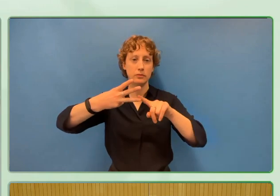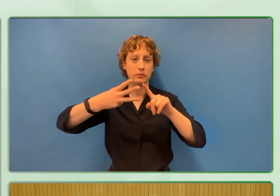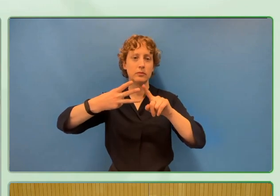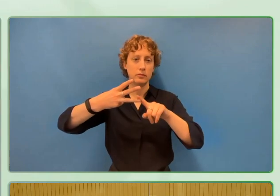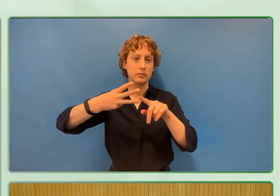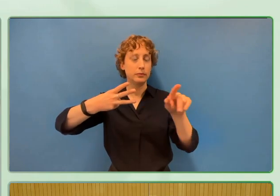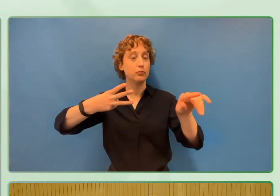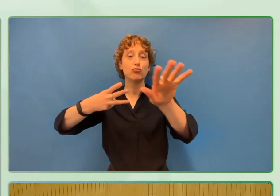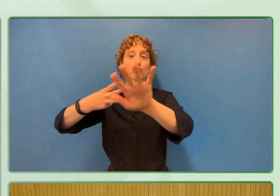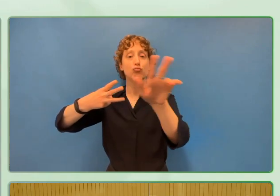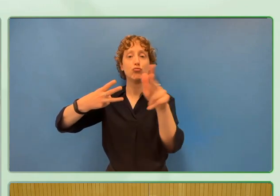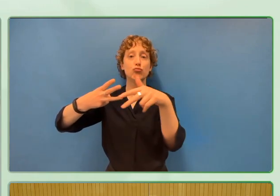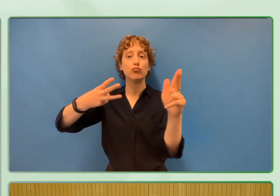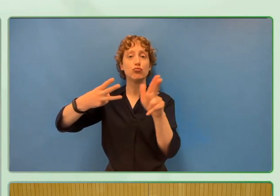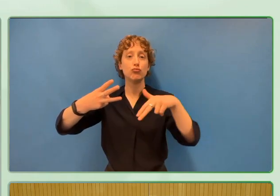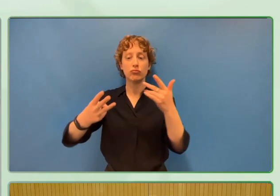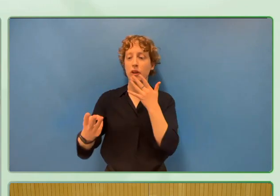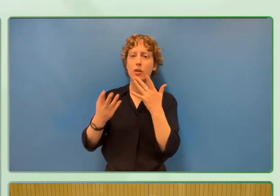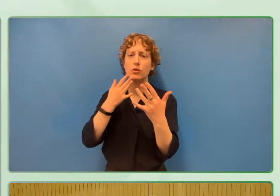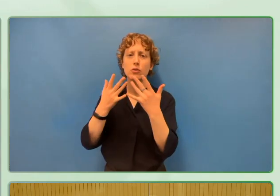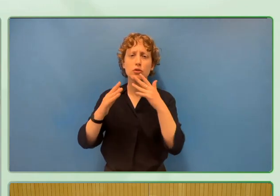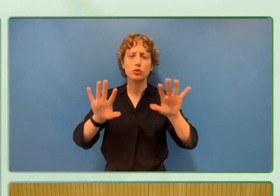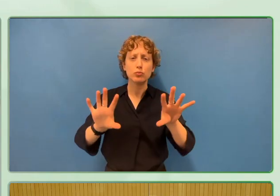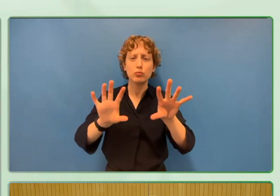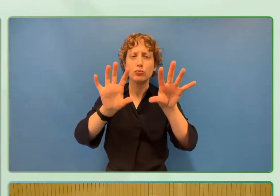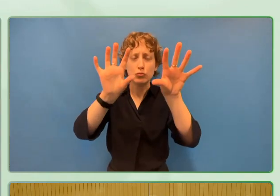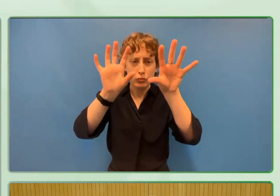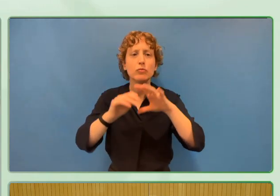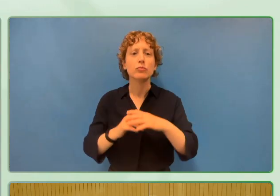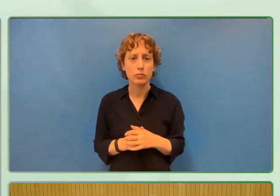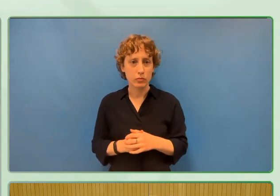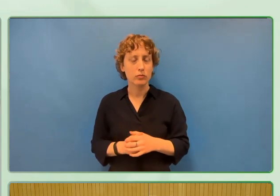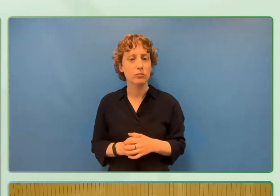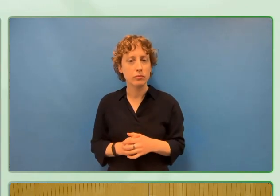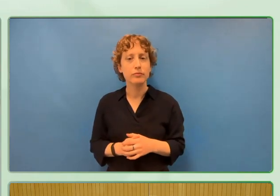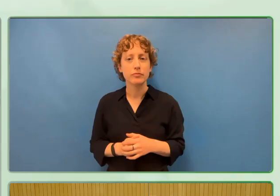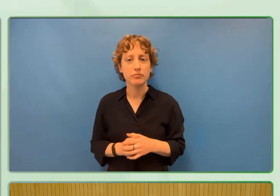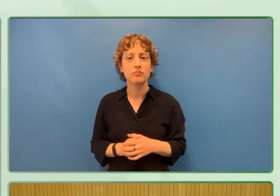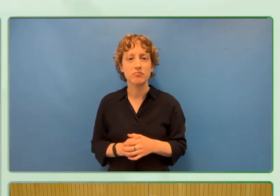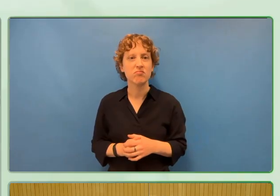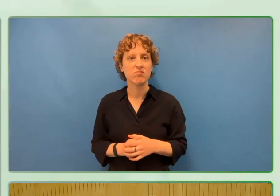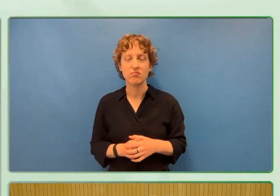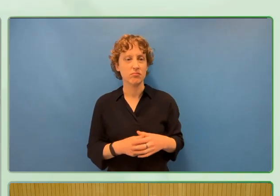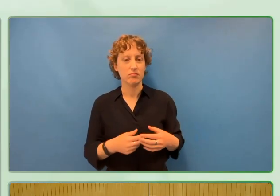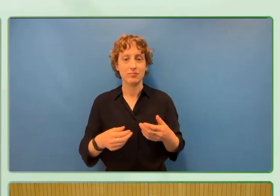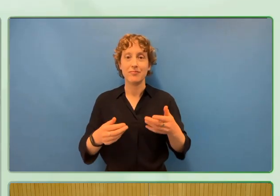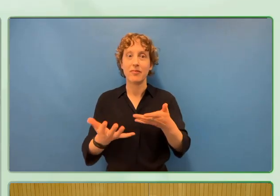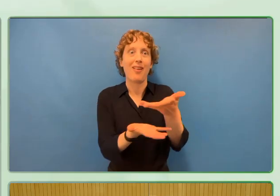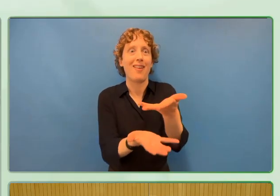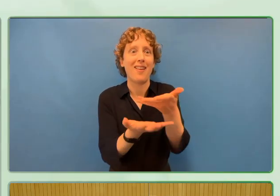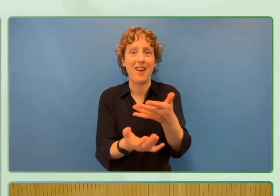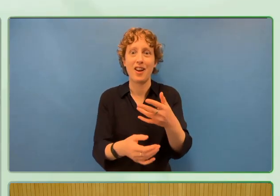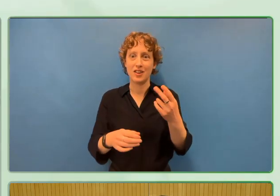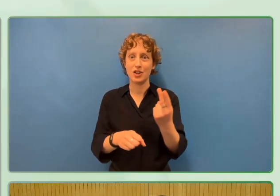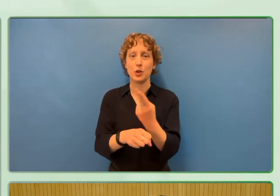different things to make it happen. So it's really, really cool to use. And durable, as I